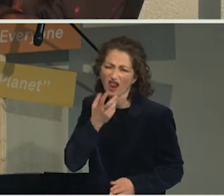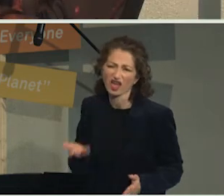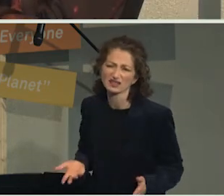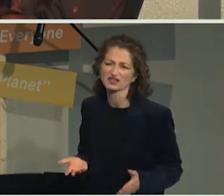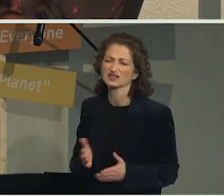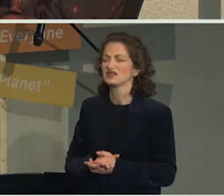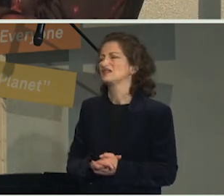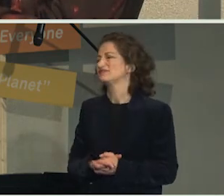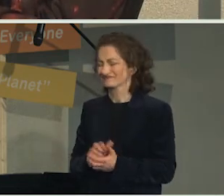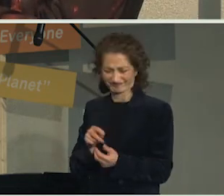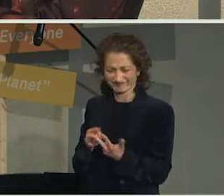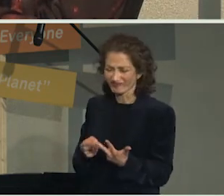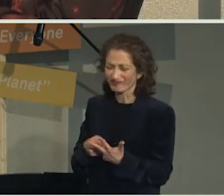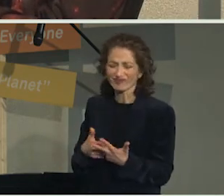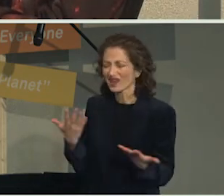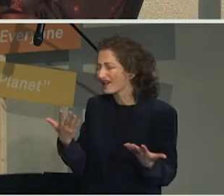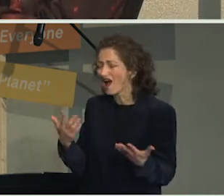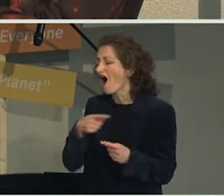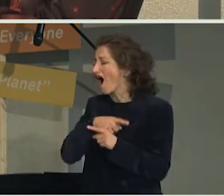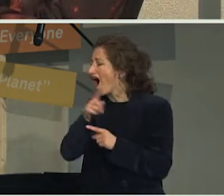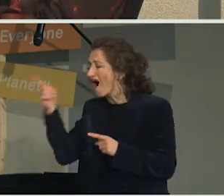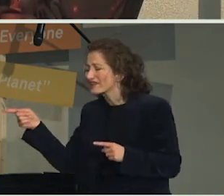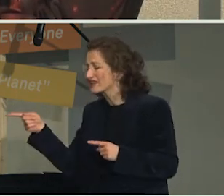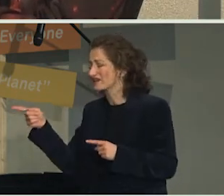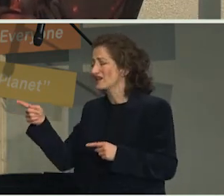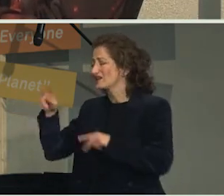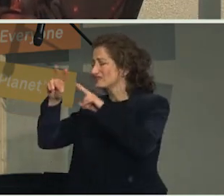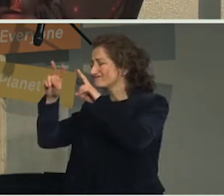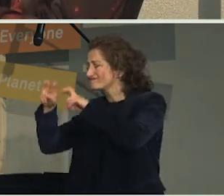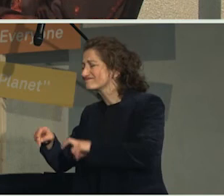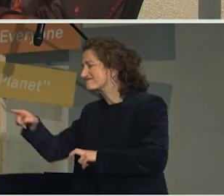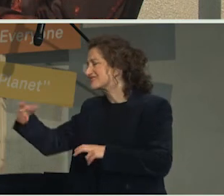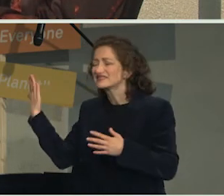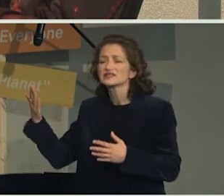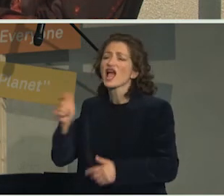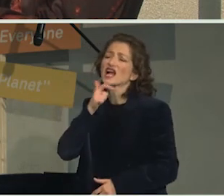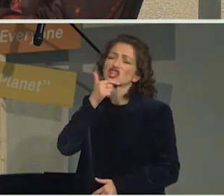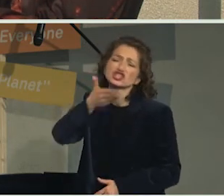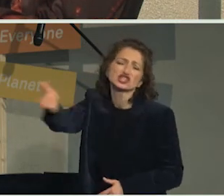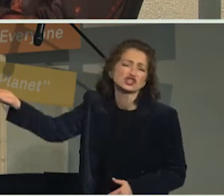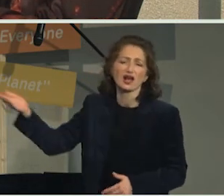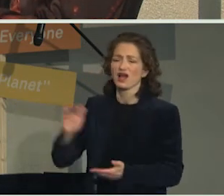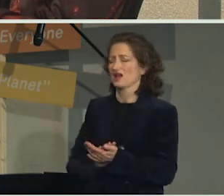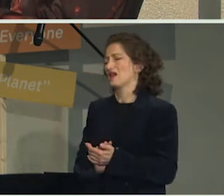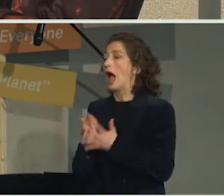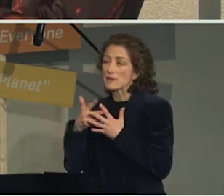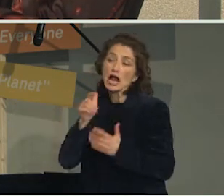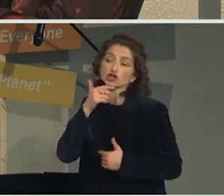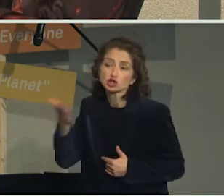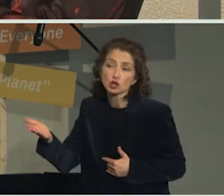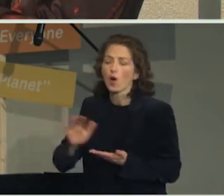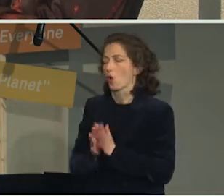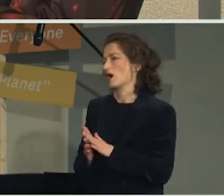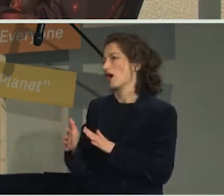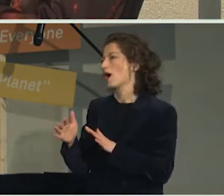I mean, are not wow. as compatible in fruitful international debates compared to the US-American